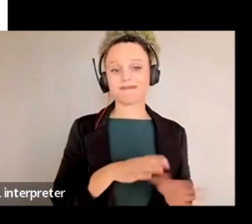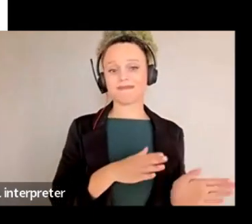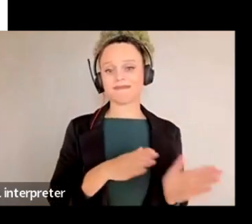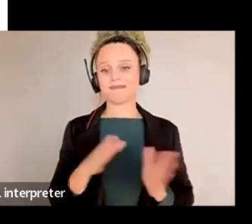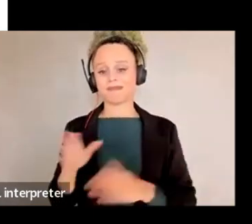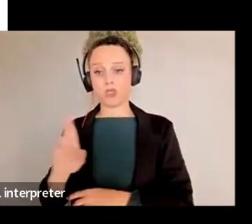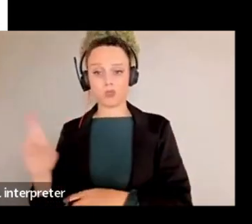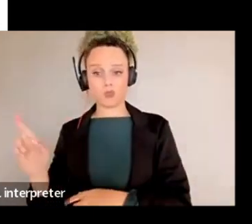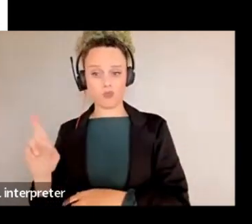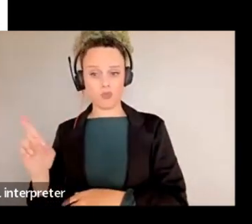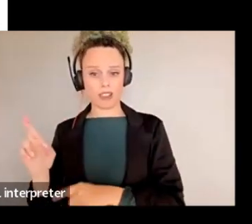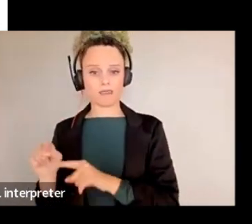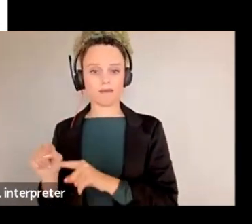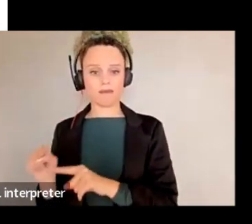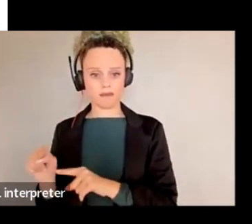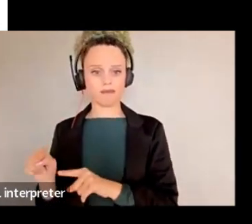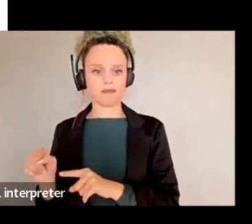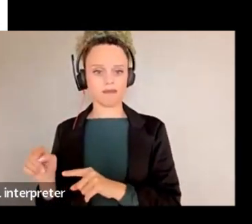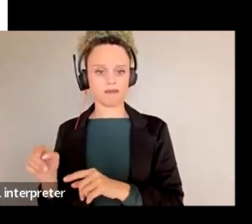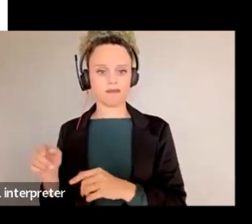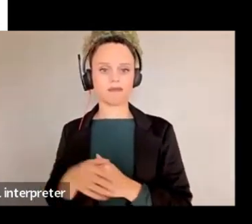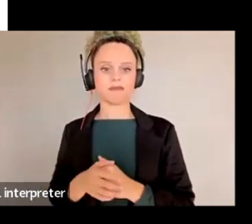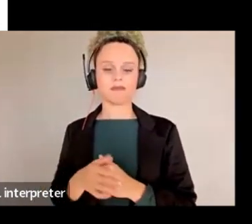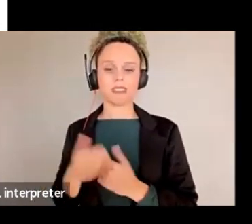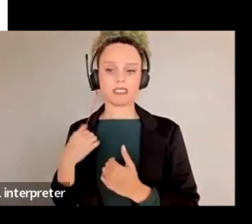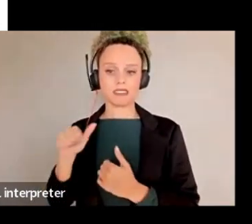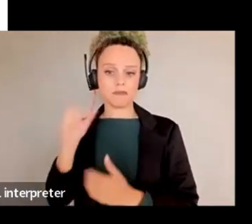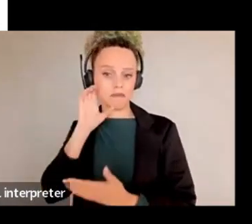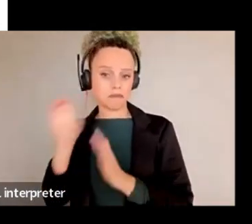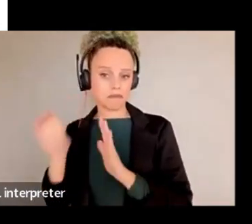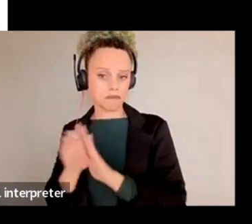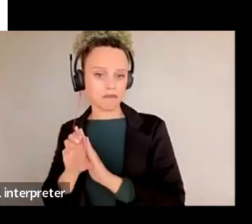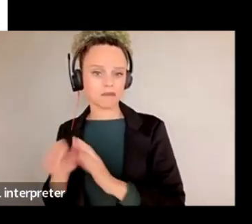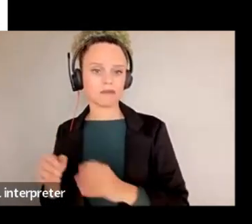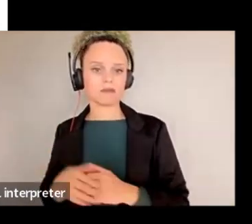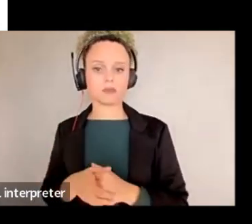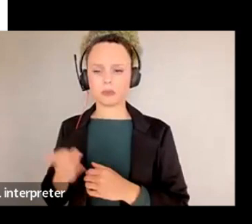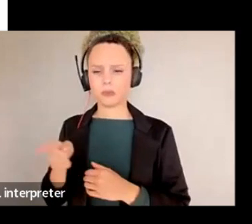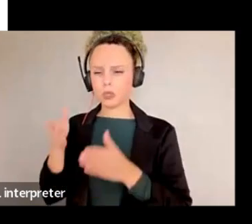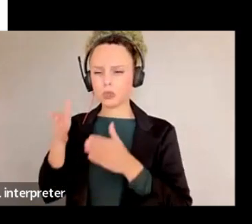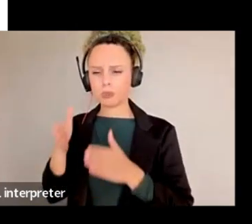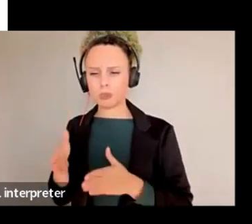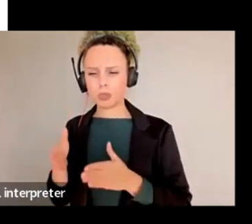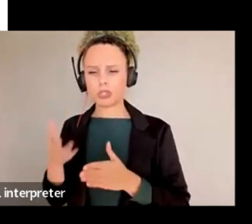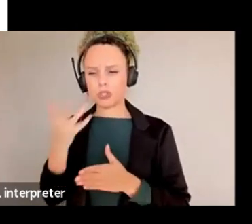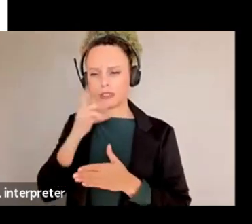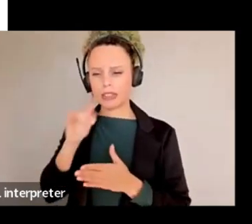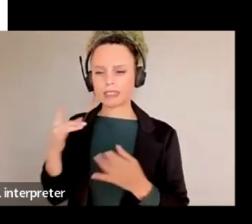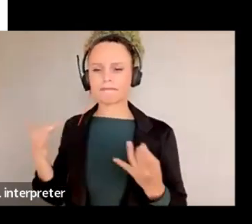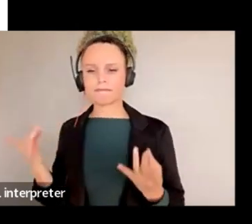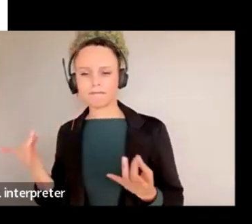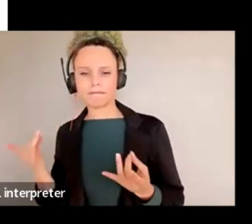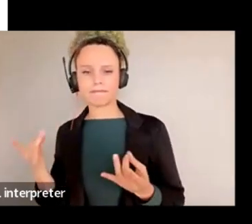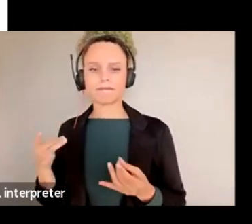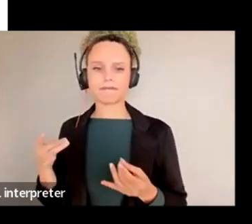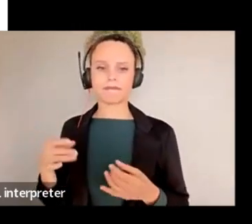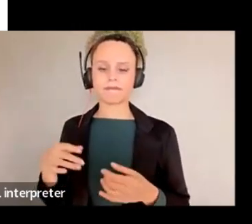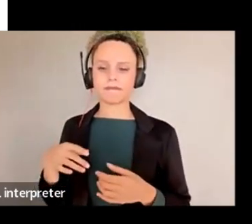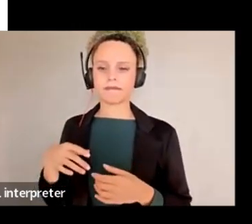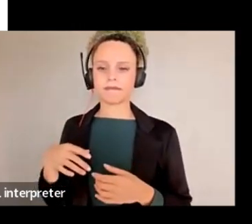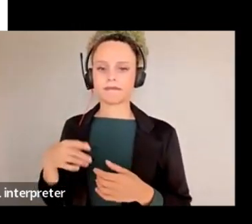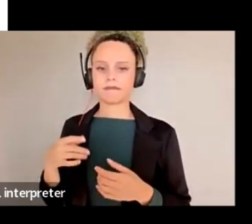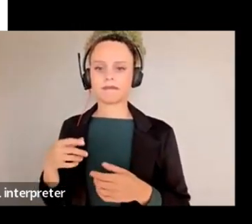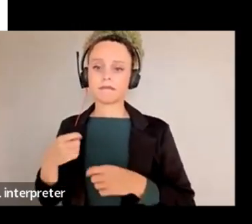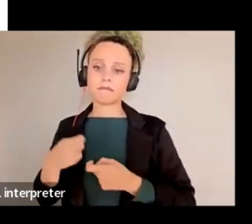our nutrition presentation. And then on the far right triangle is another